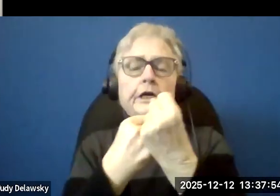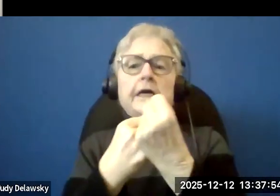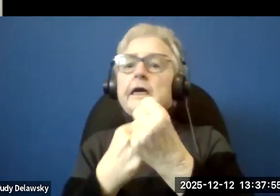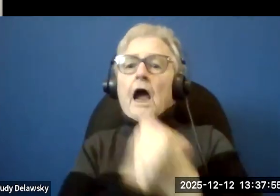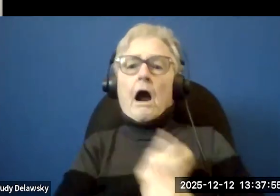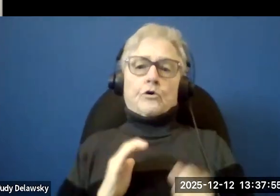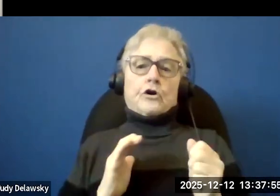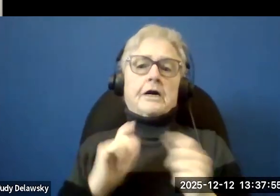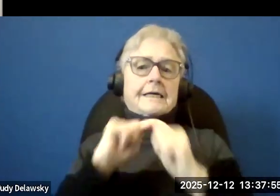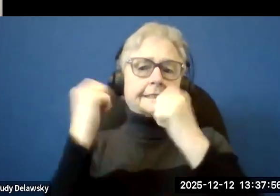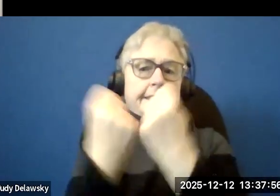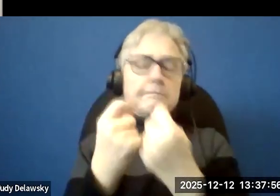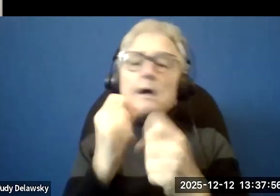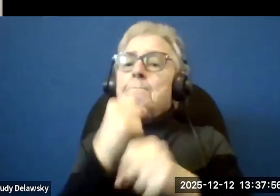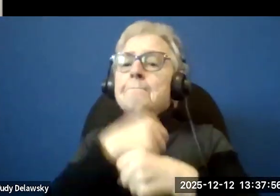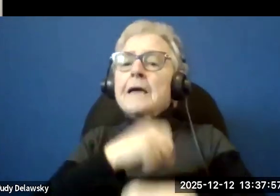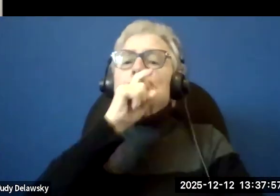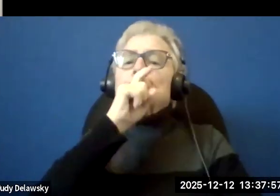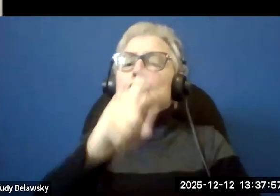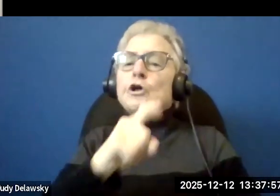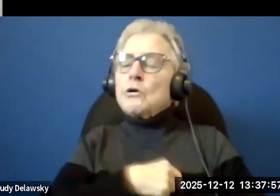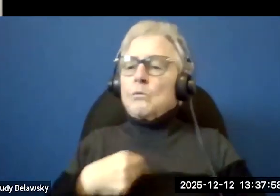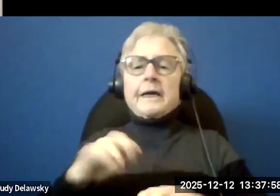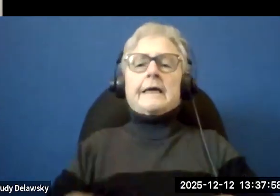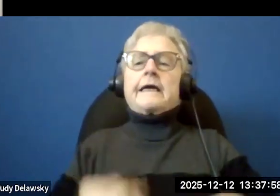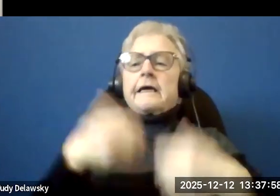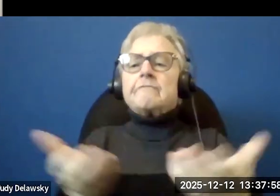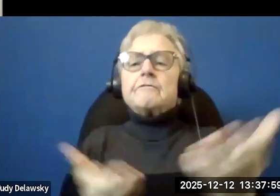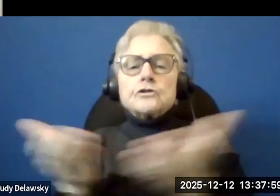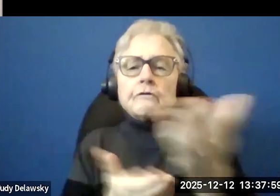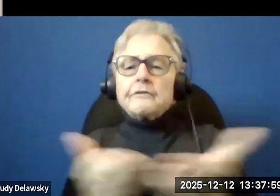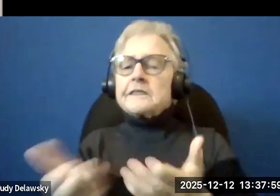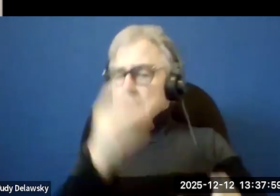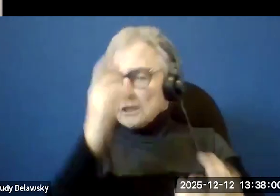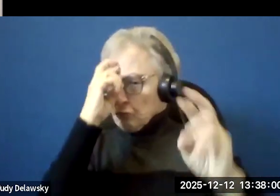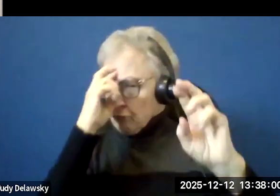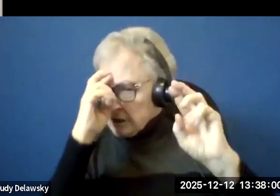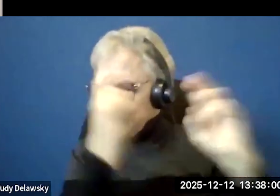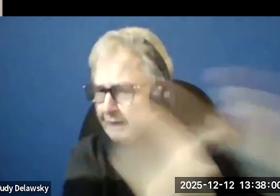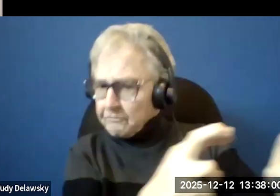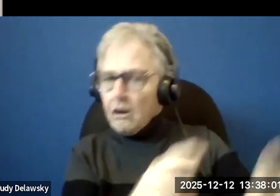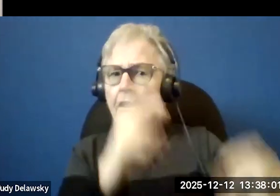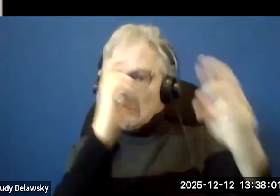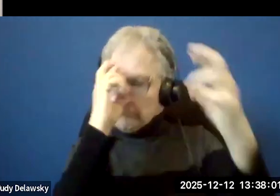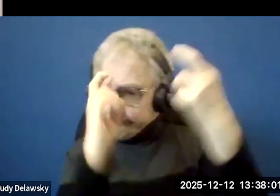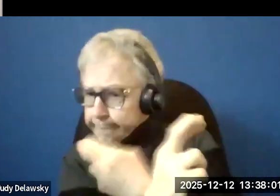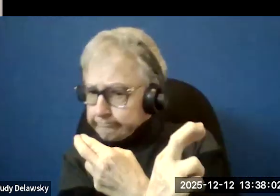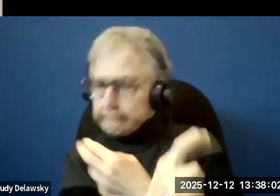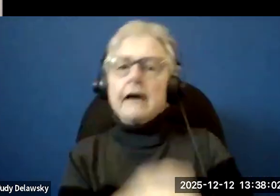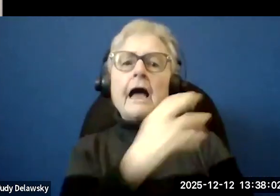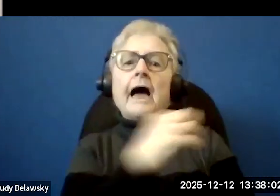that we are delivering services in ways that are culturally safe, culturally respectful, culturally competent. And